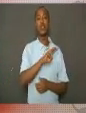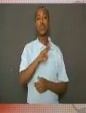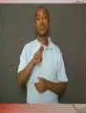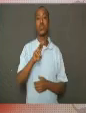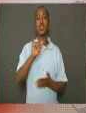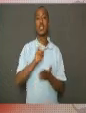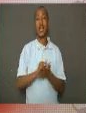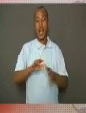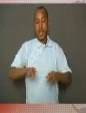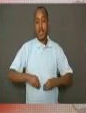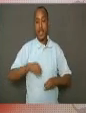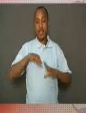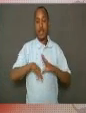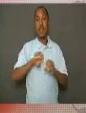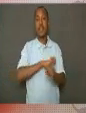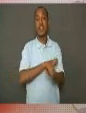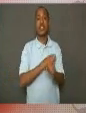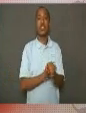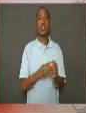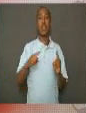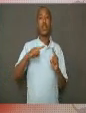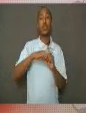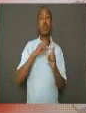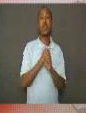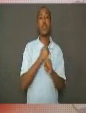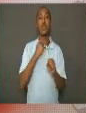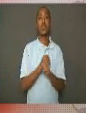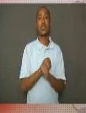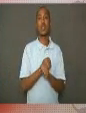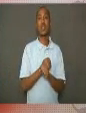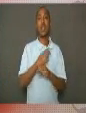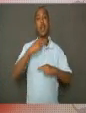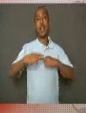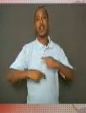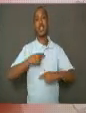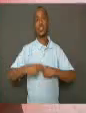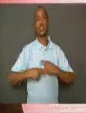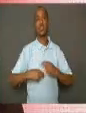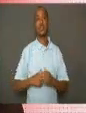that take in energy to produce a reaction.